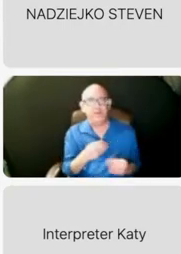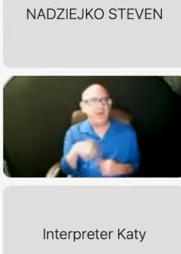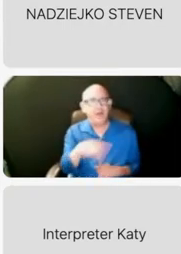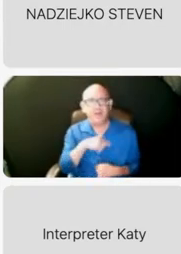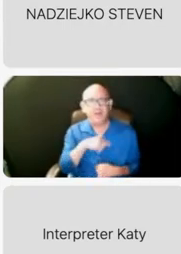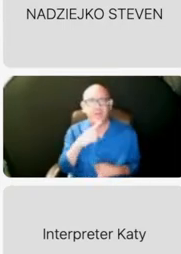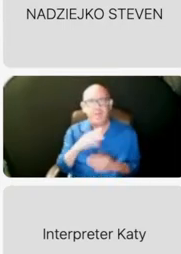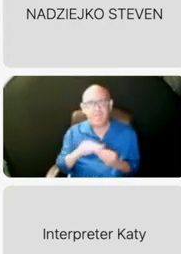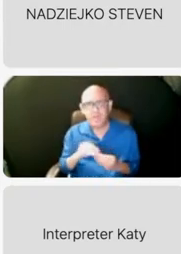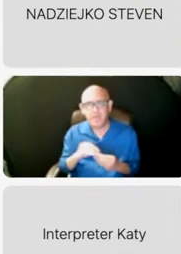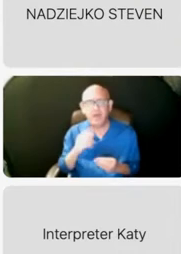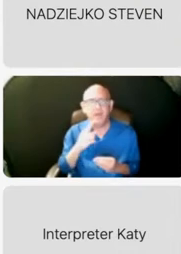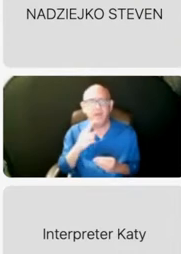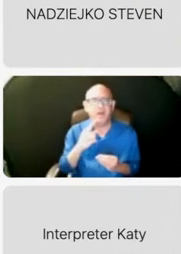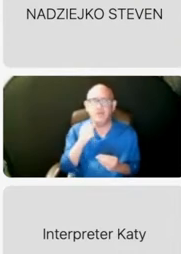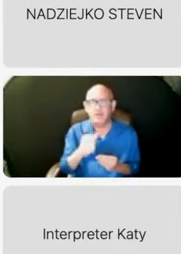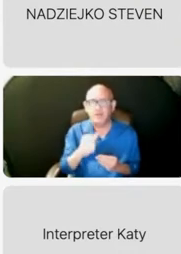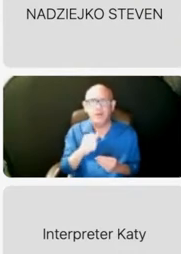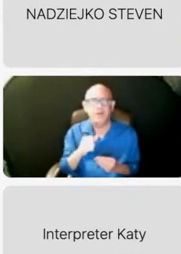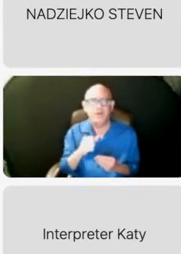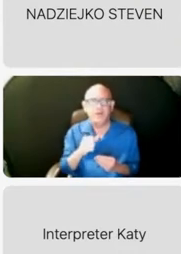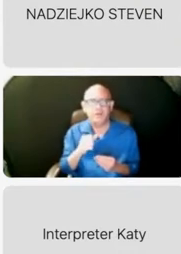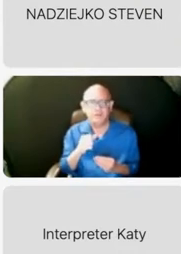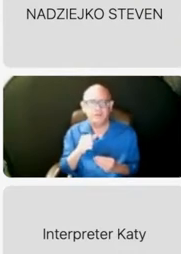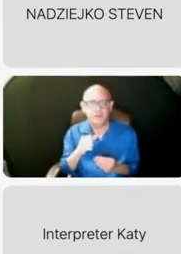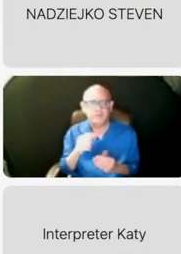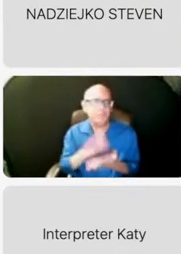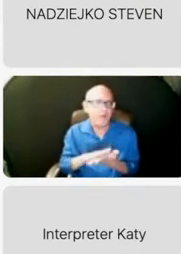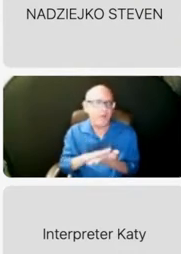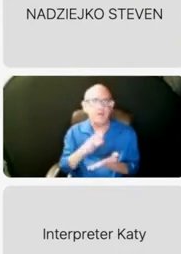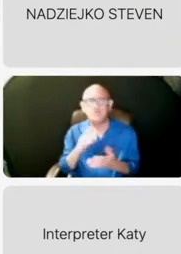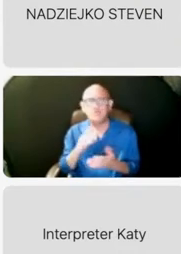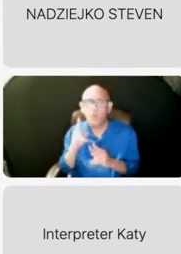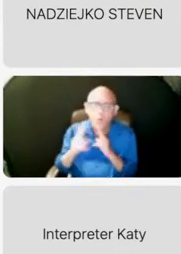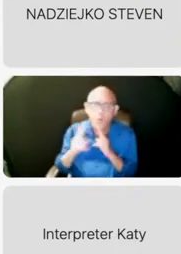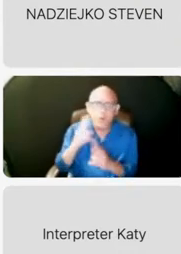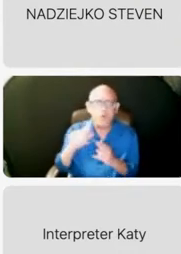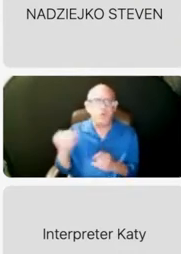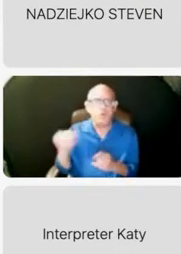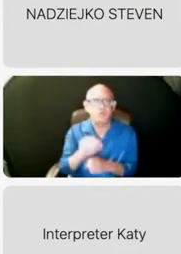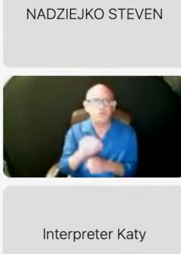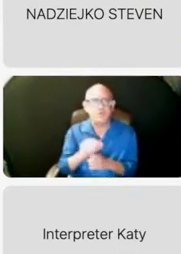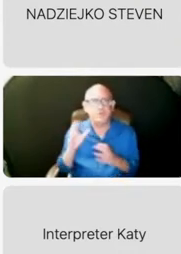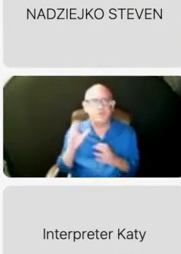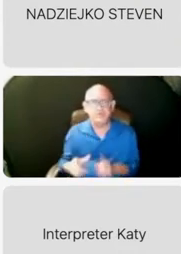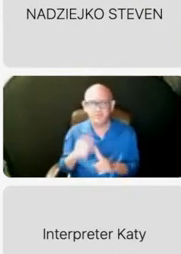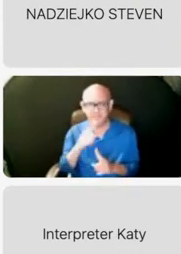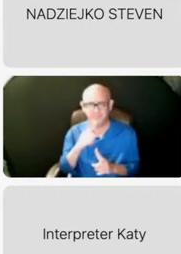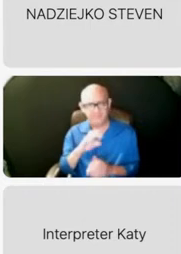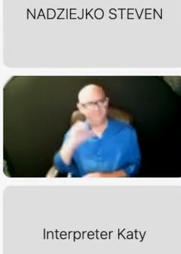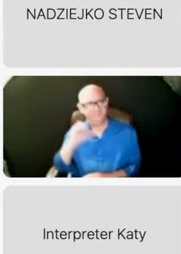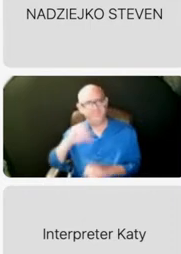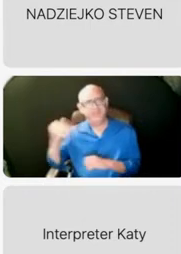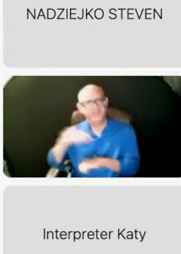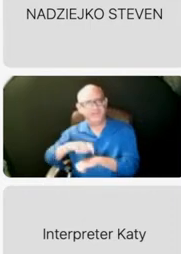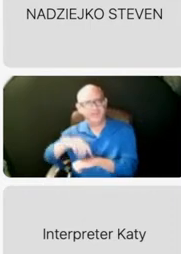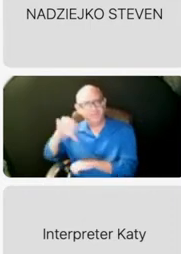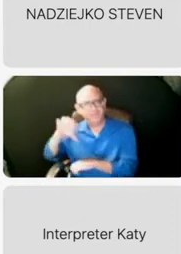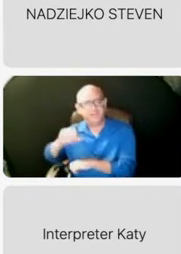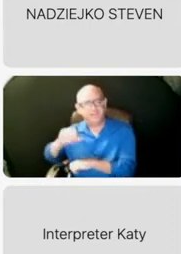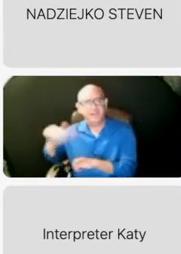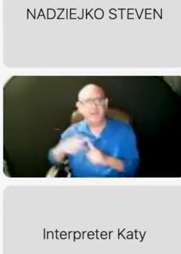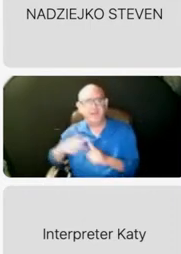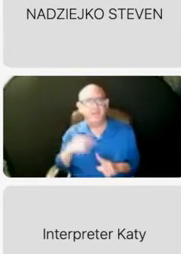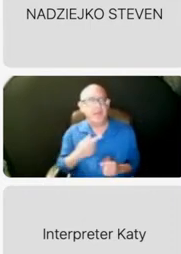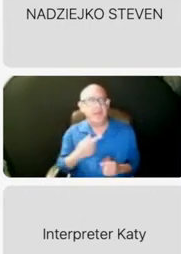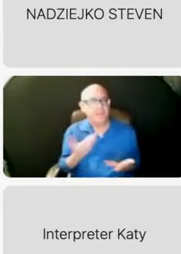want all the crew 10 months and all the applause of employing but kind of y'all should have booked that at a different place but i'm here like the man who just left to give the reality